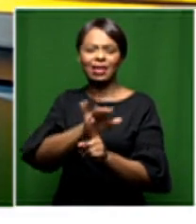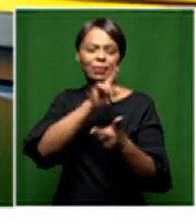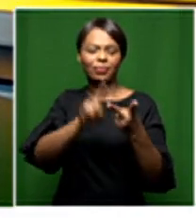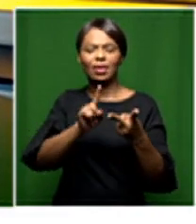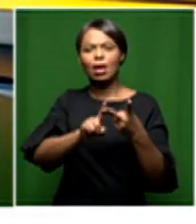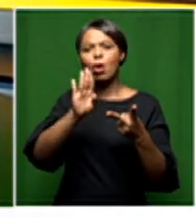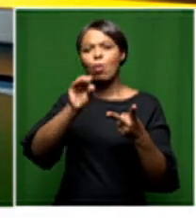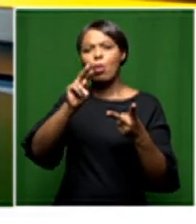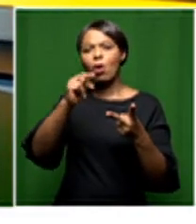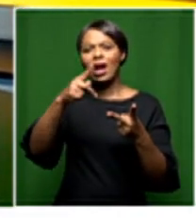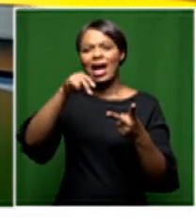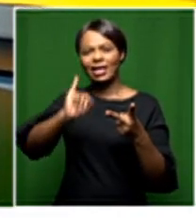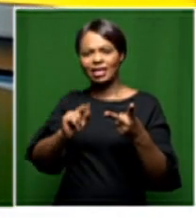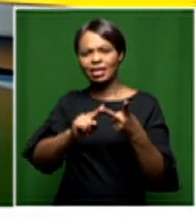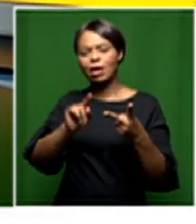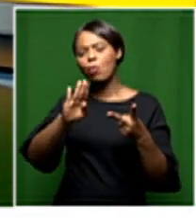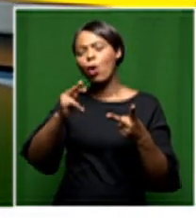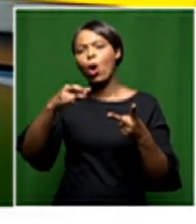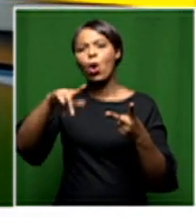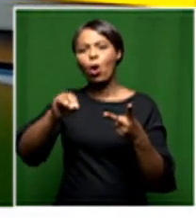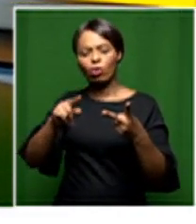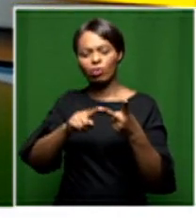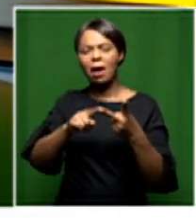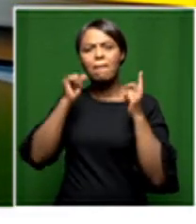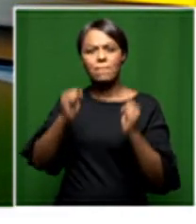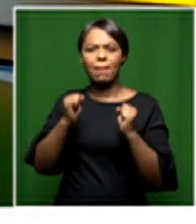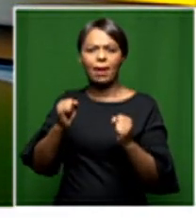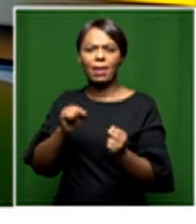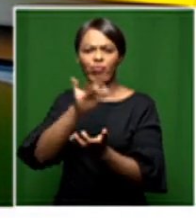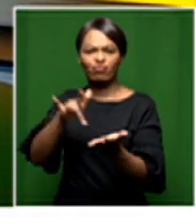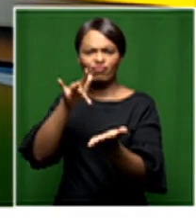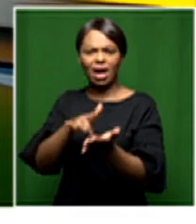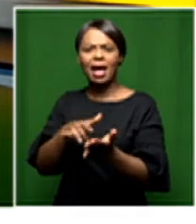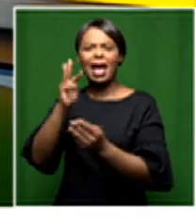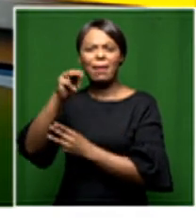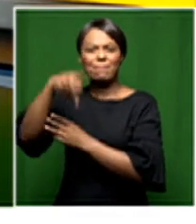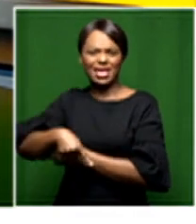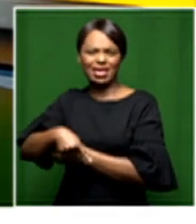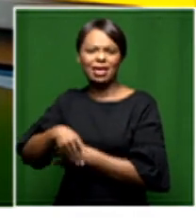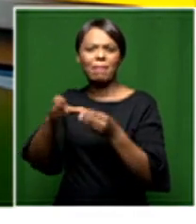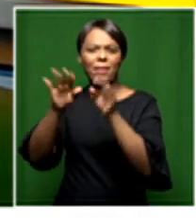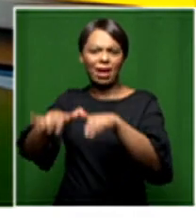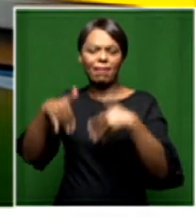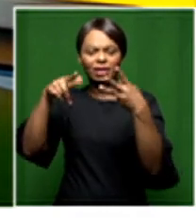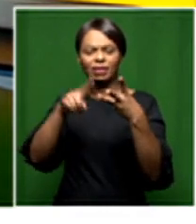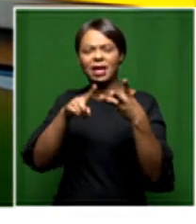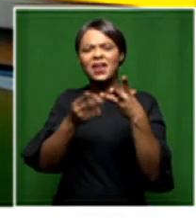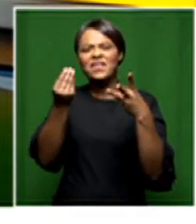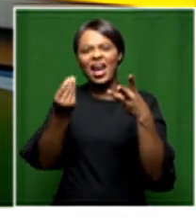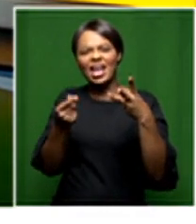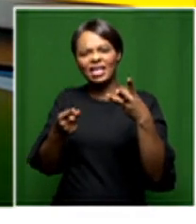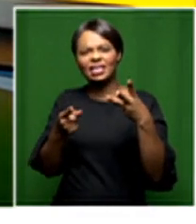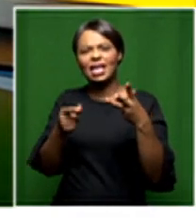Bongo. He's still in his position as a member of parliament. There's finance deputy minister